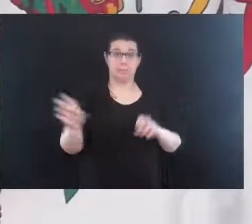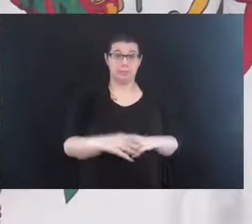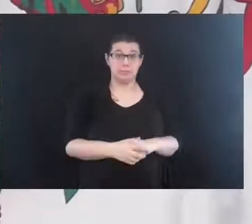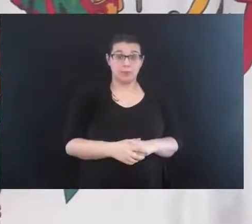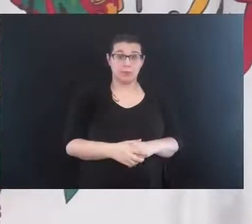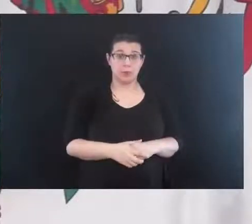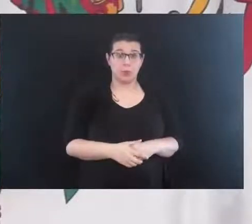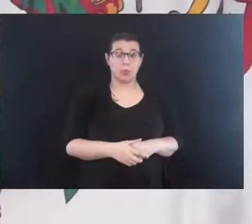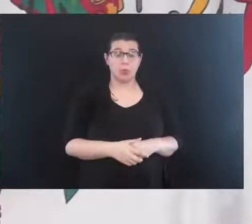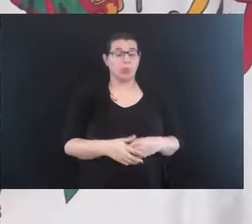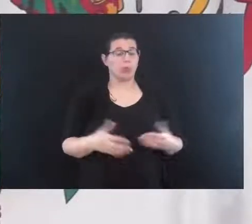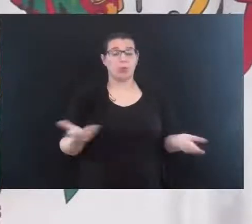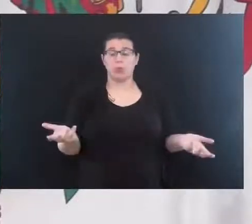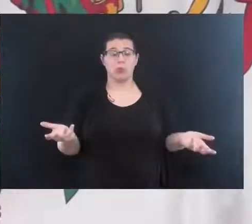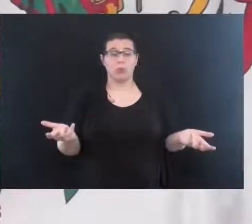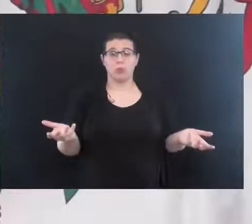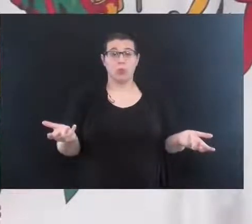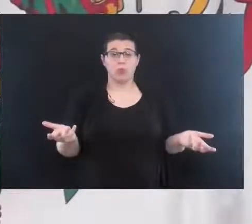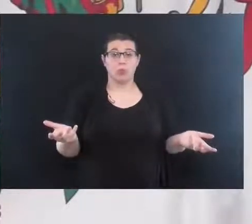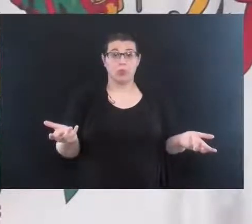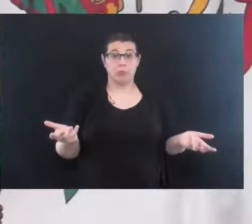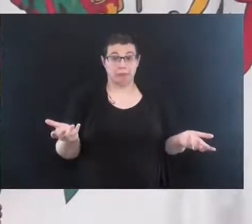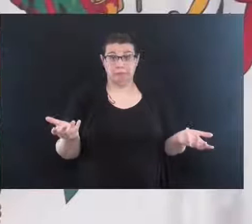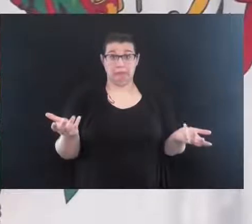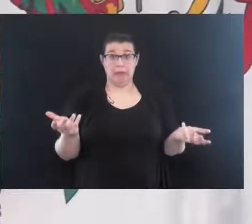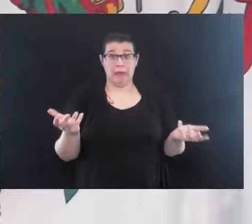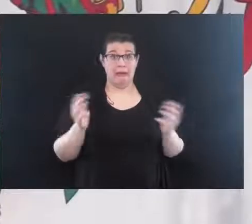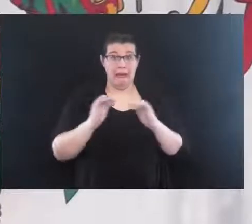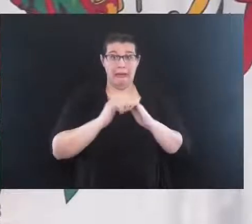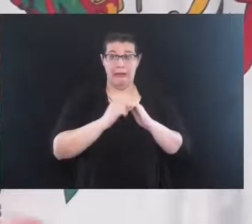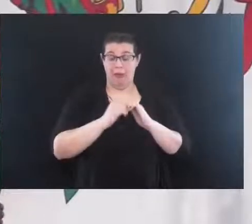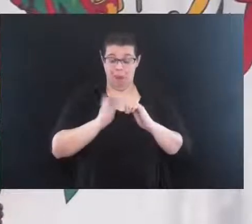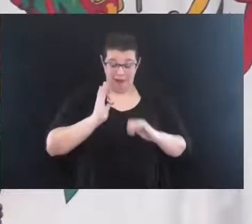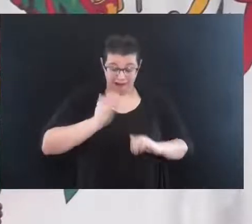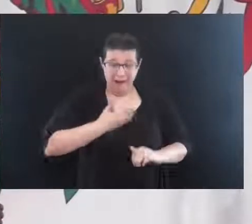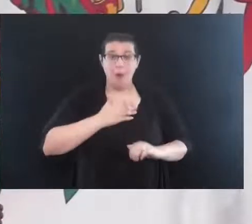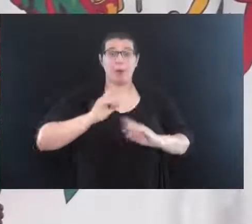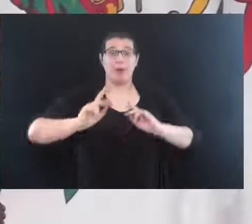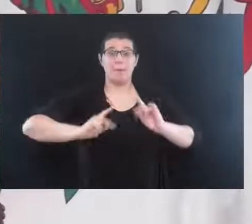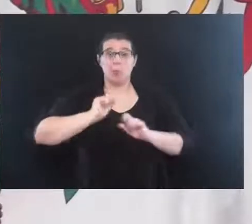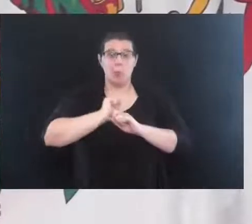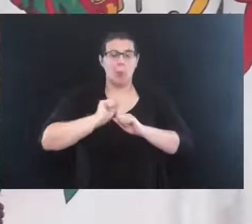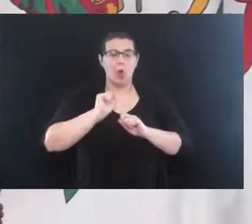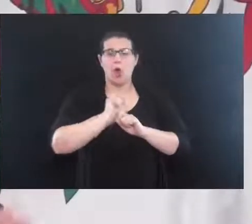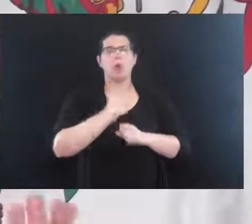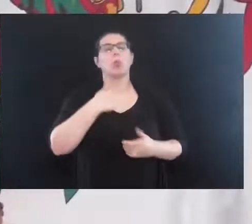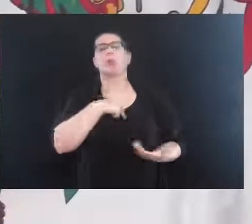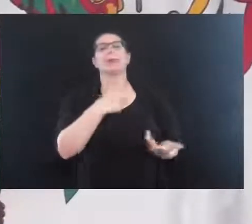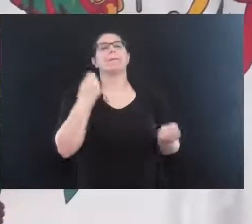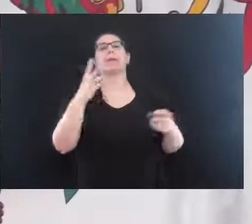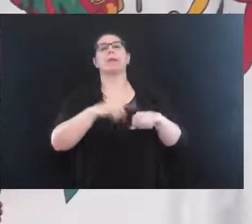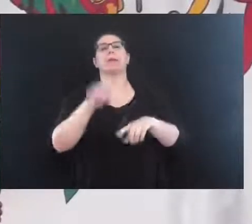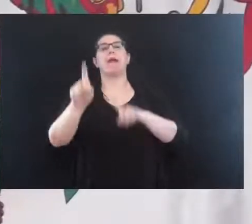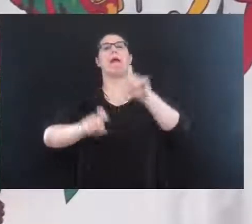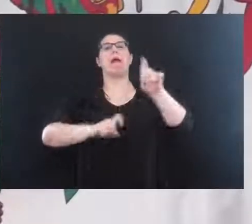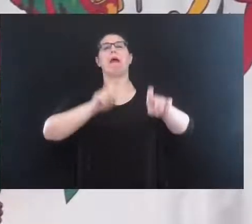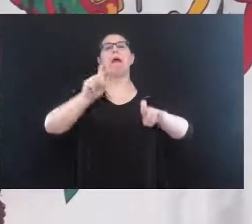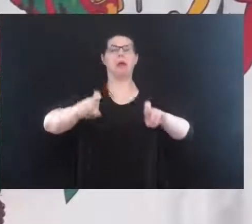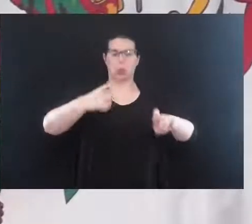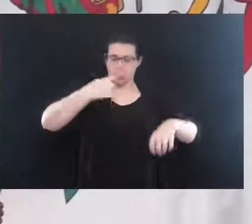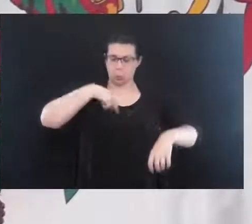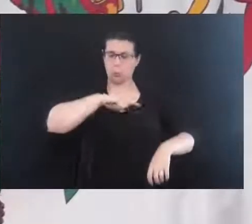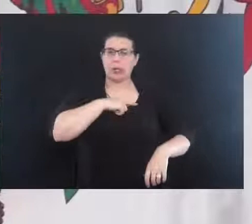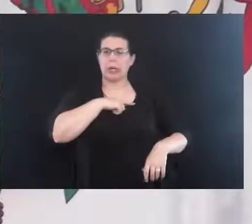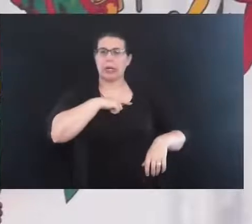know how in the world the work of our own people, I've said it so many times, we are the diamond in the rough that